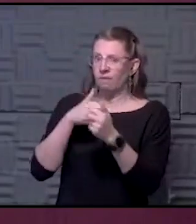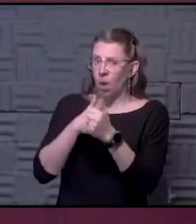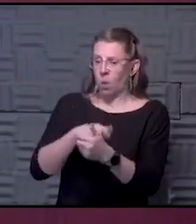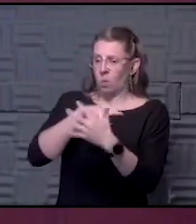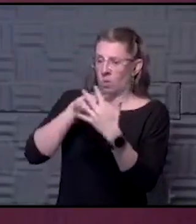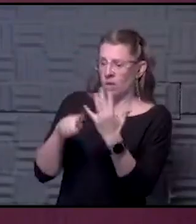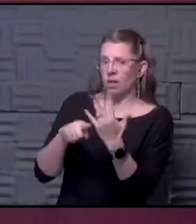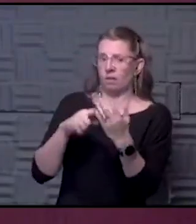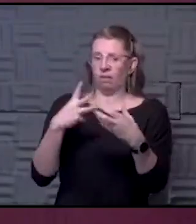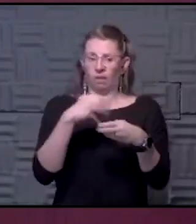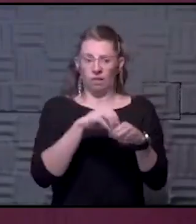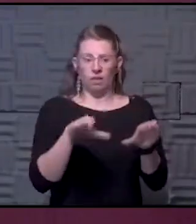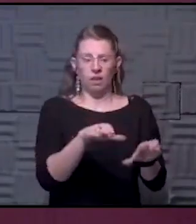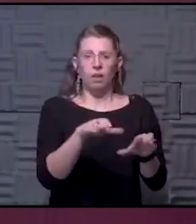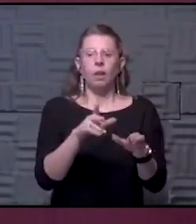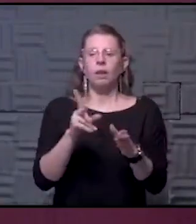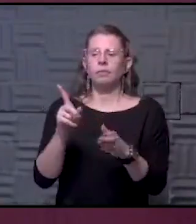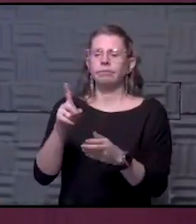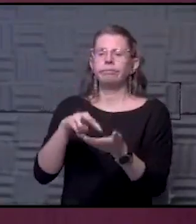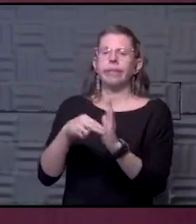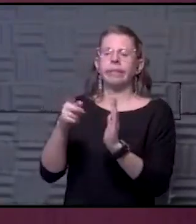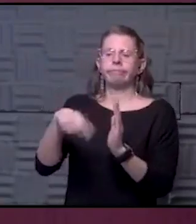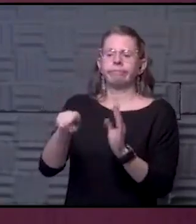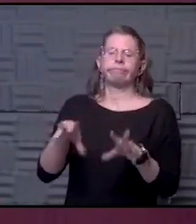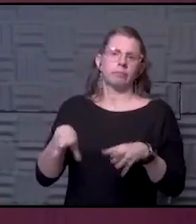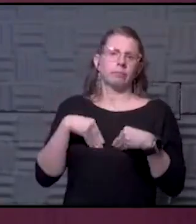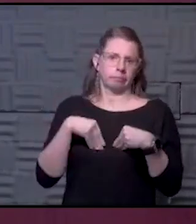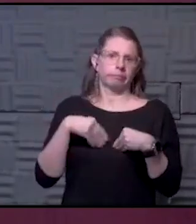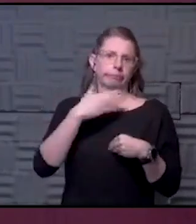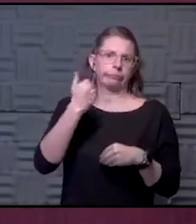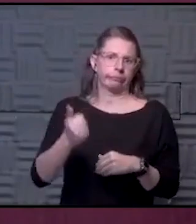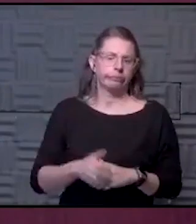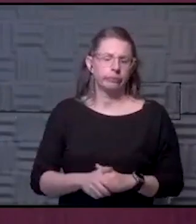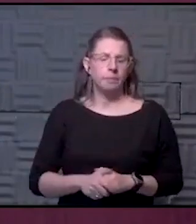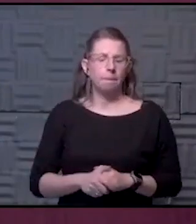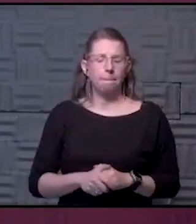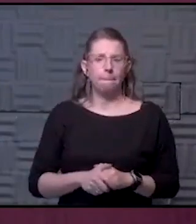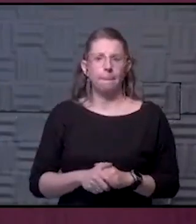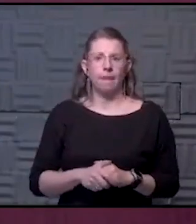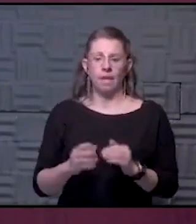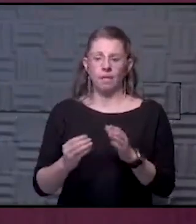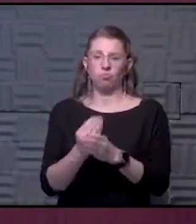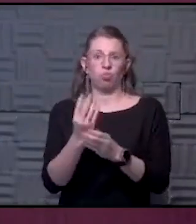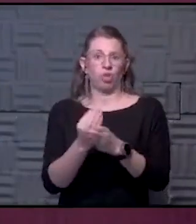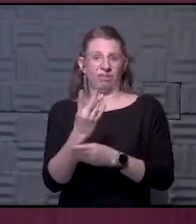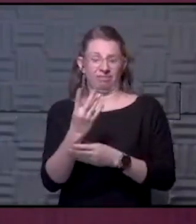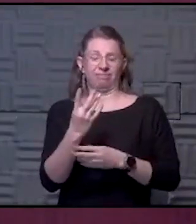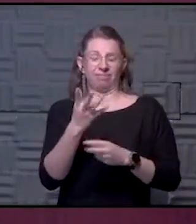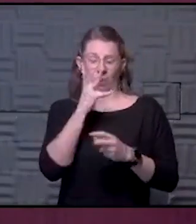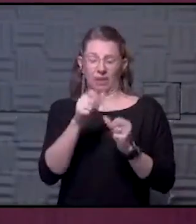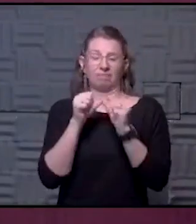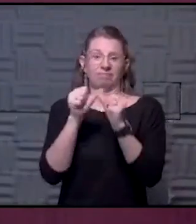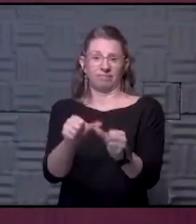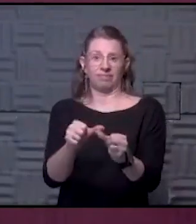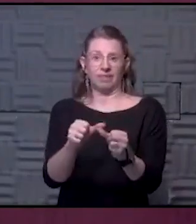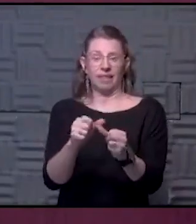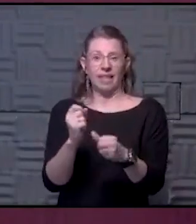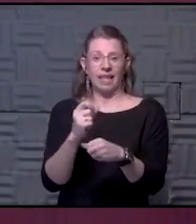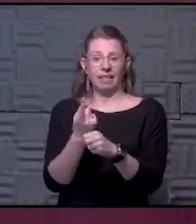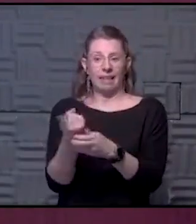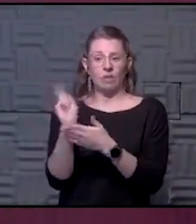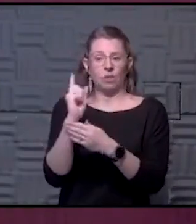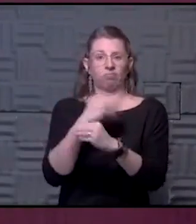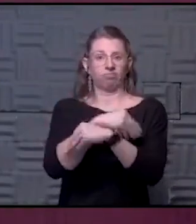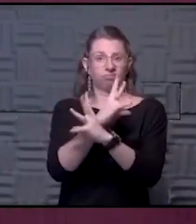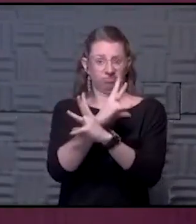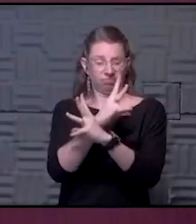participate, then we got a little better buy-in from people. And it's carrying on into the spring. In fact, I was on a Zoom meeting last week on what we're going to do with